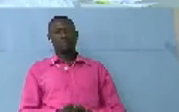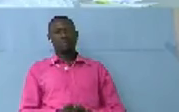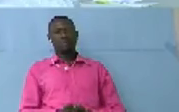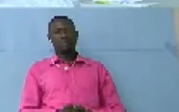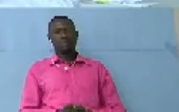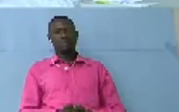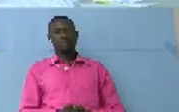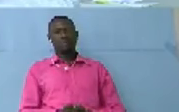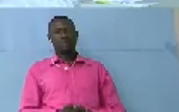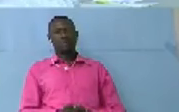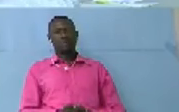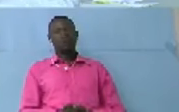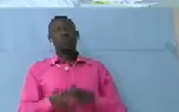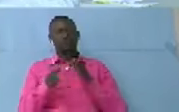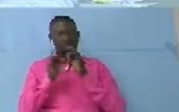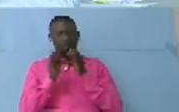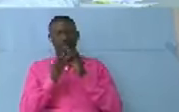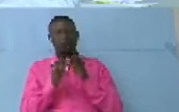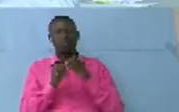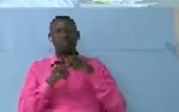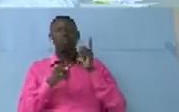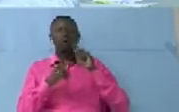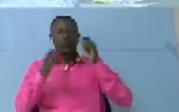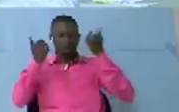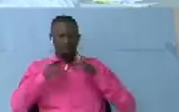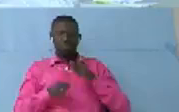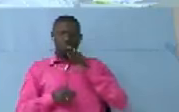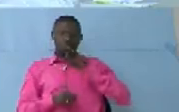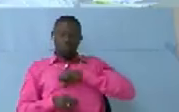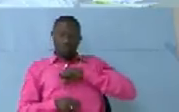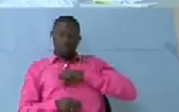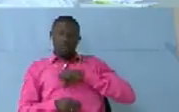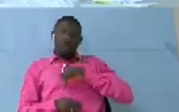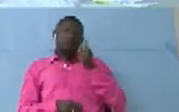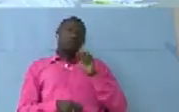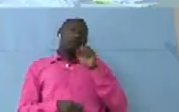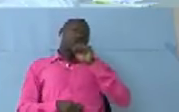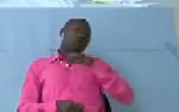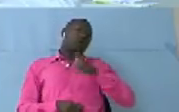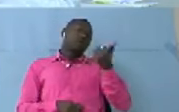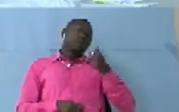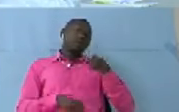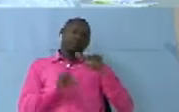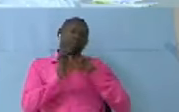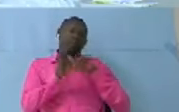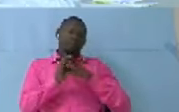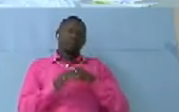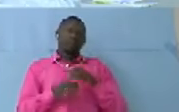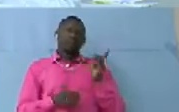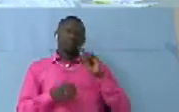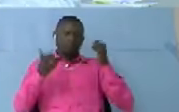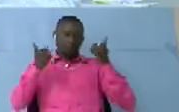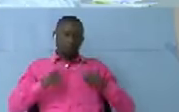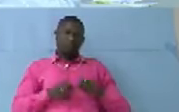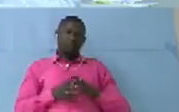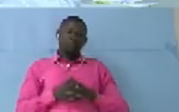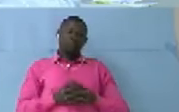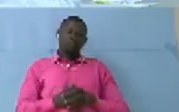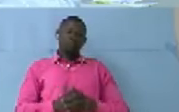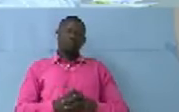Okay. So proceed with regards to what happened to you and your other colleagues. Okay.